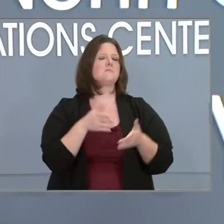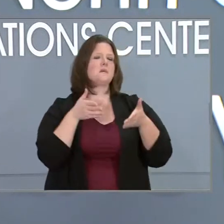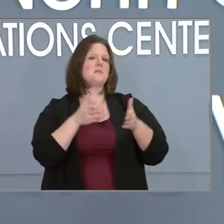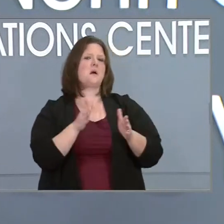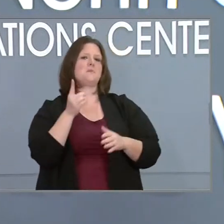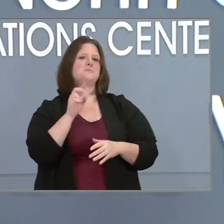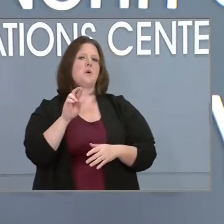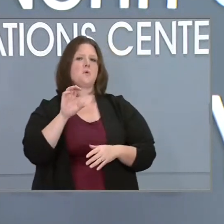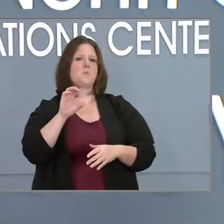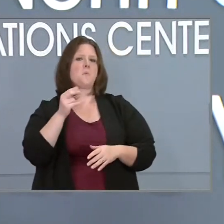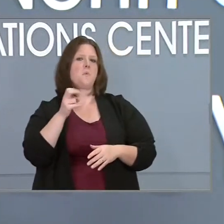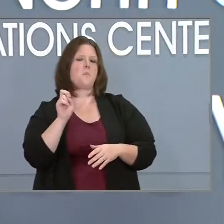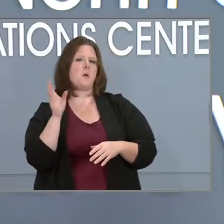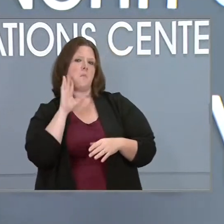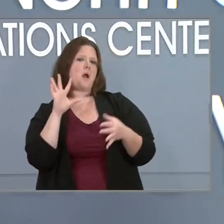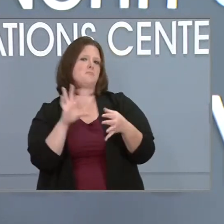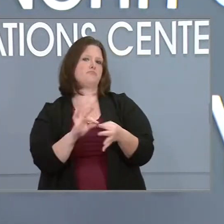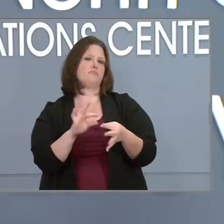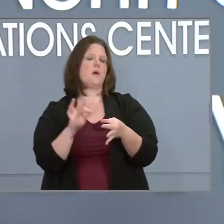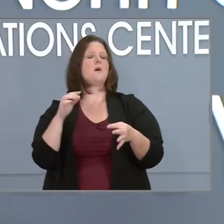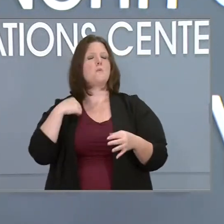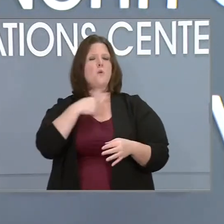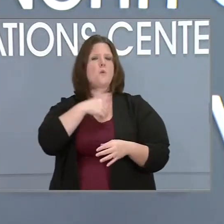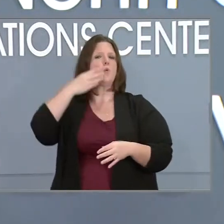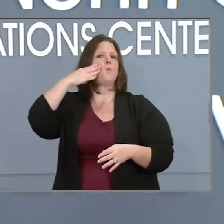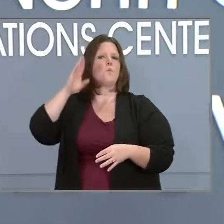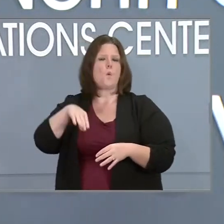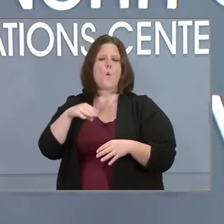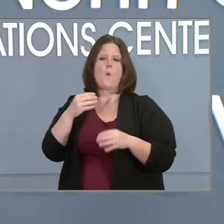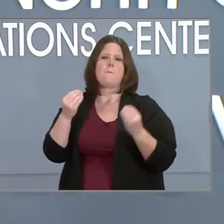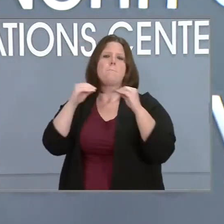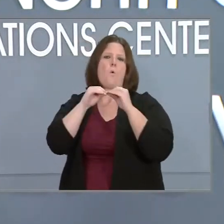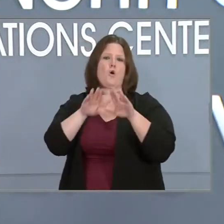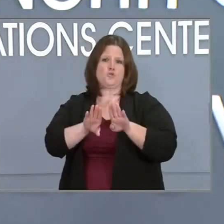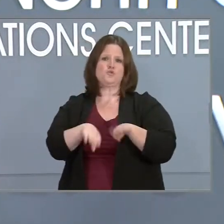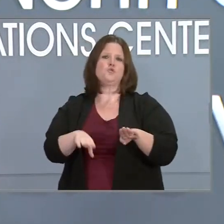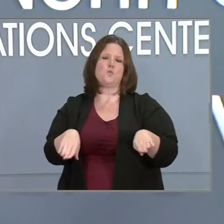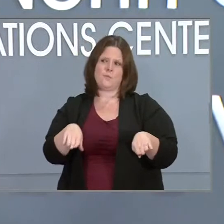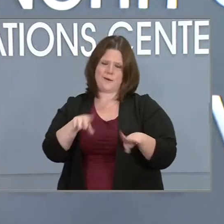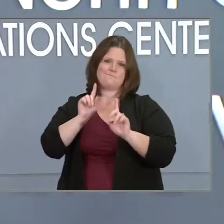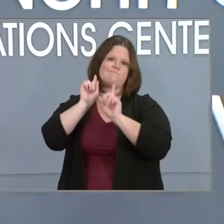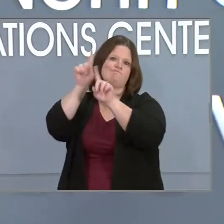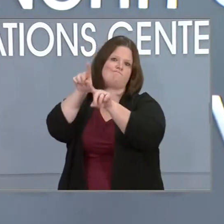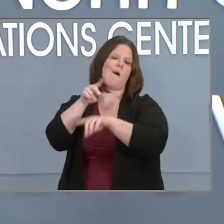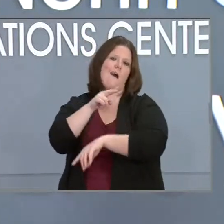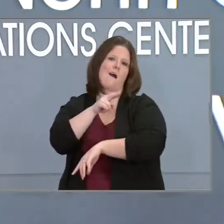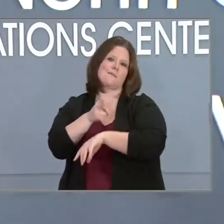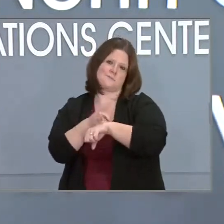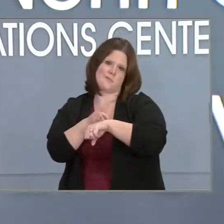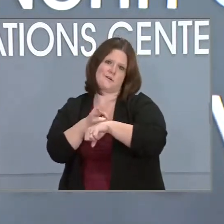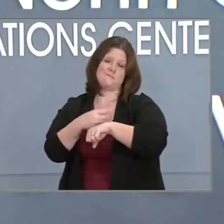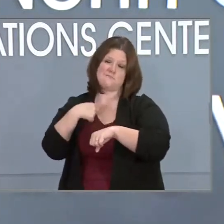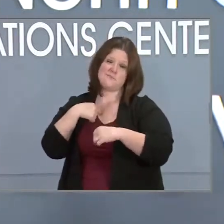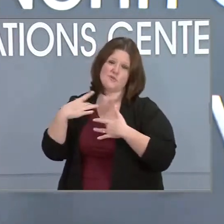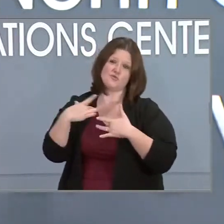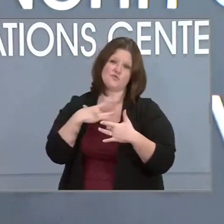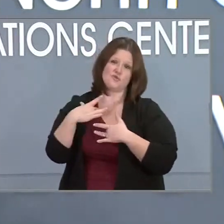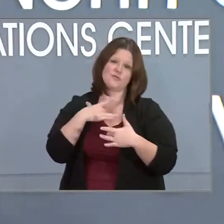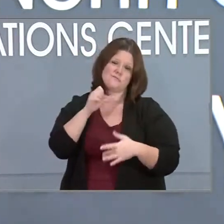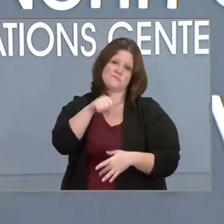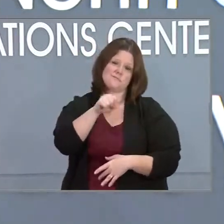specifically, but we know more and more of our children are going to the hospital, and that's deeply concerning. But go